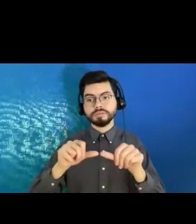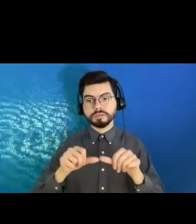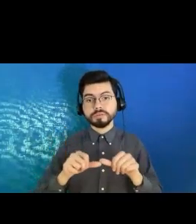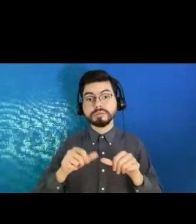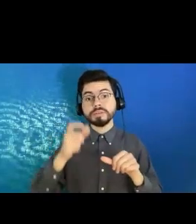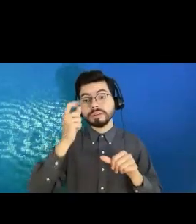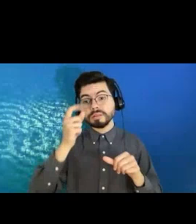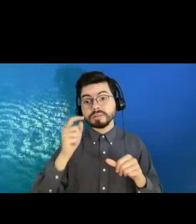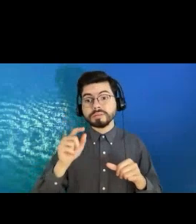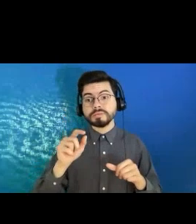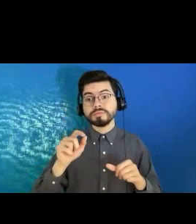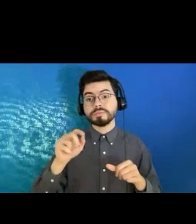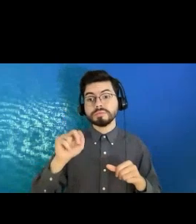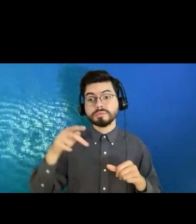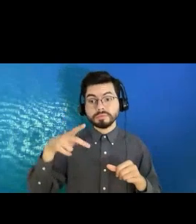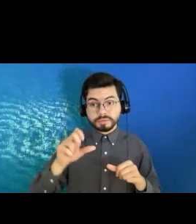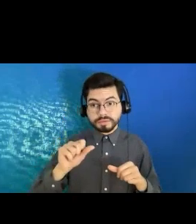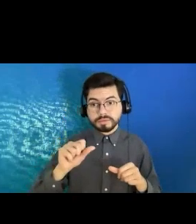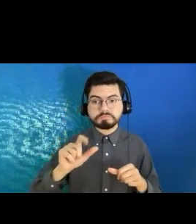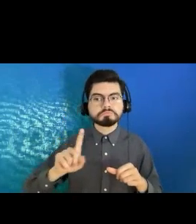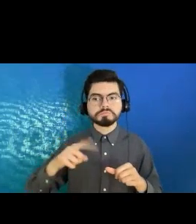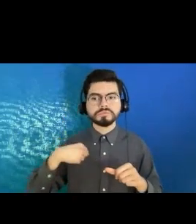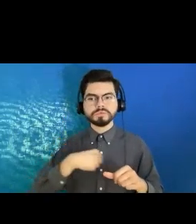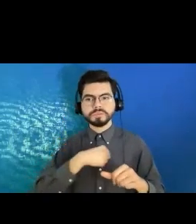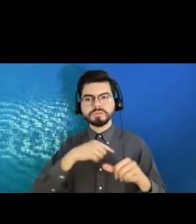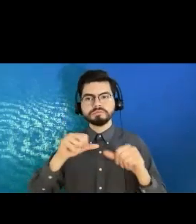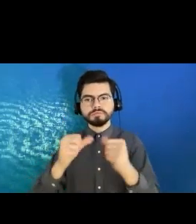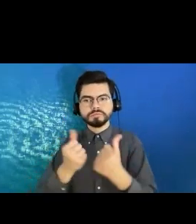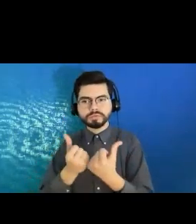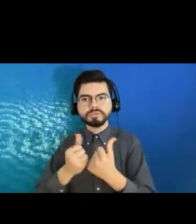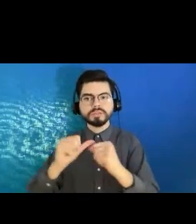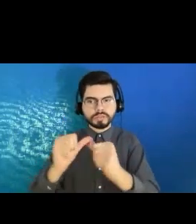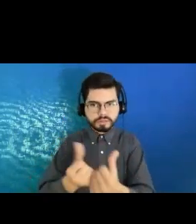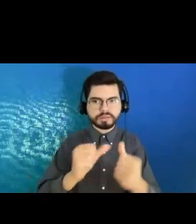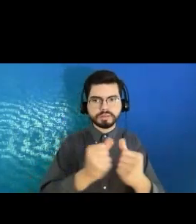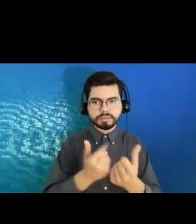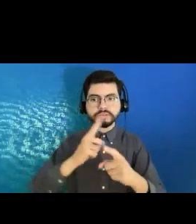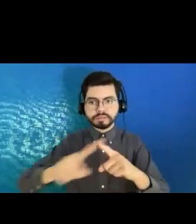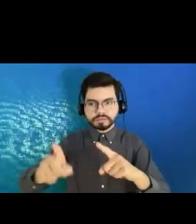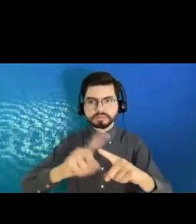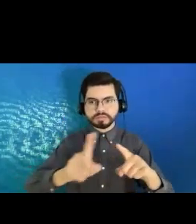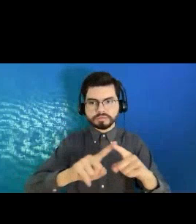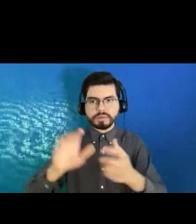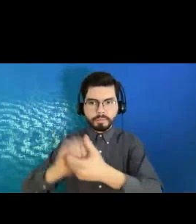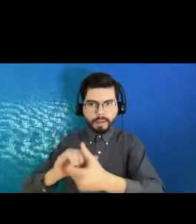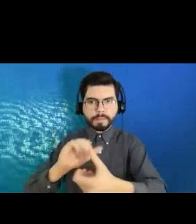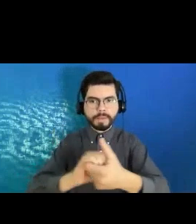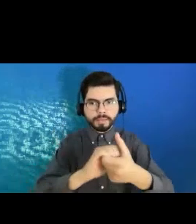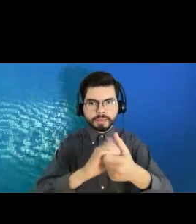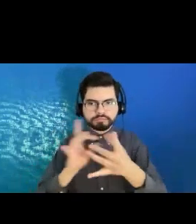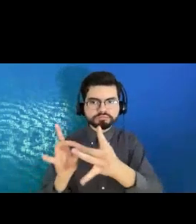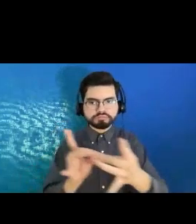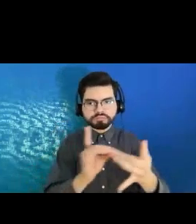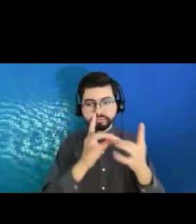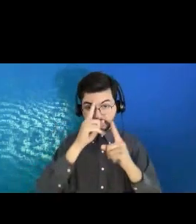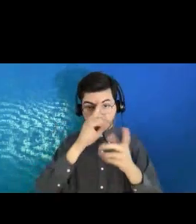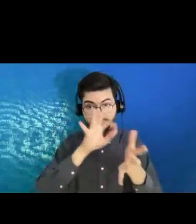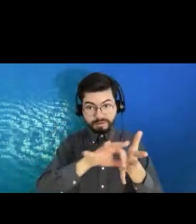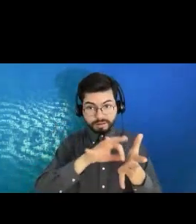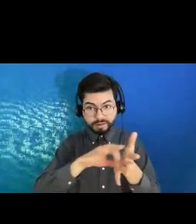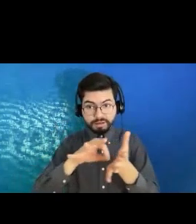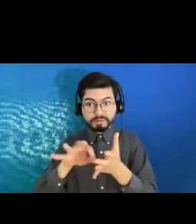agencies that we partner with. But you can see the expansion of range of these bears over time. They're doing very, very well